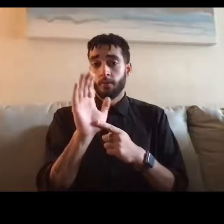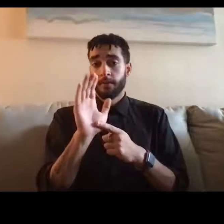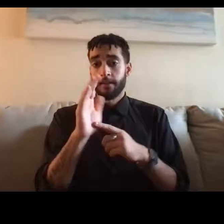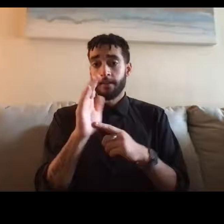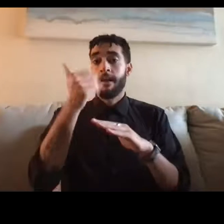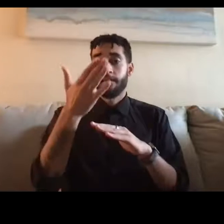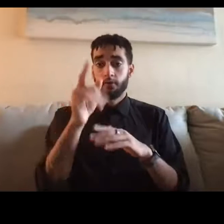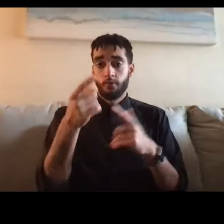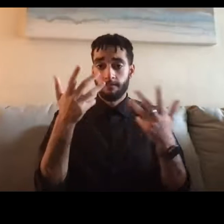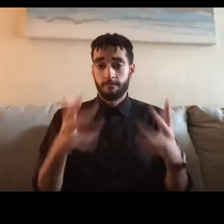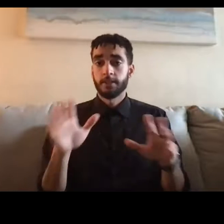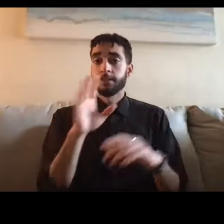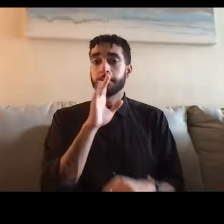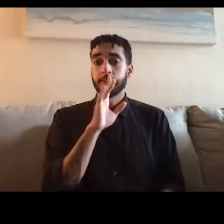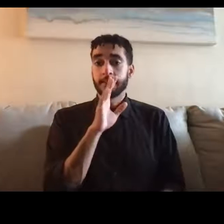Oh.